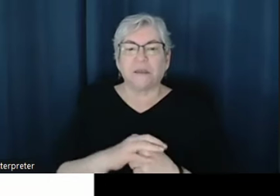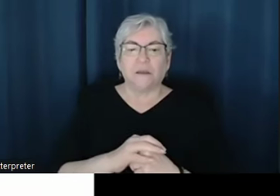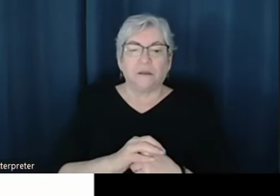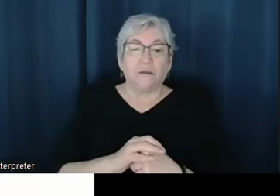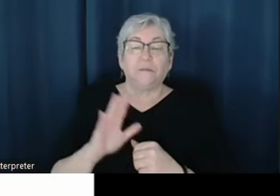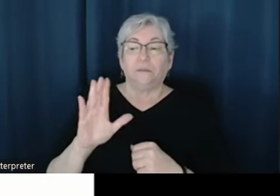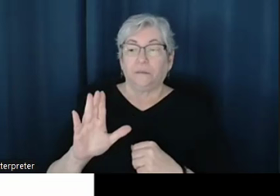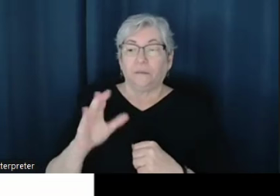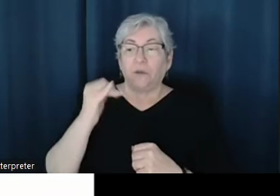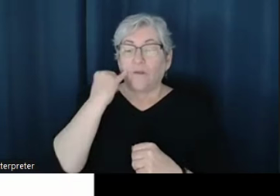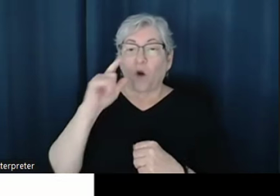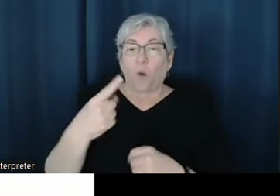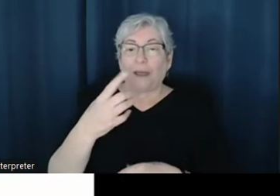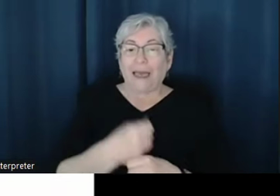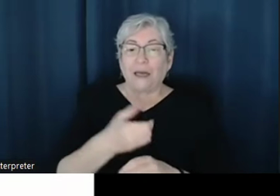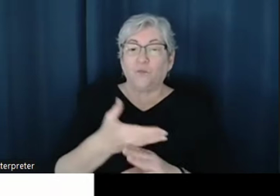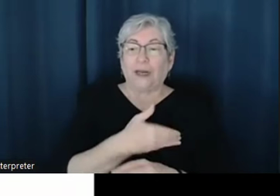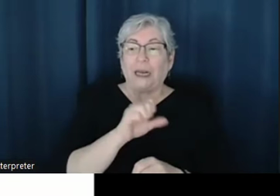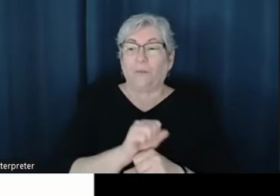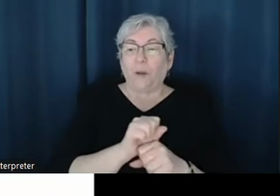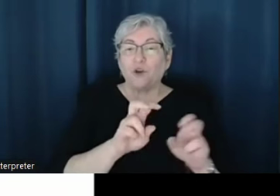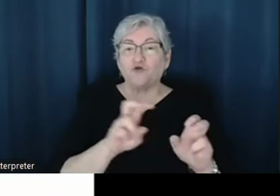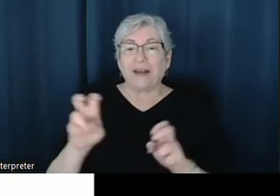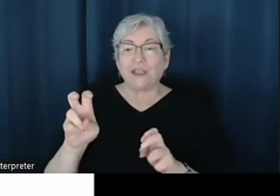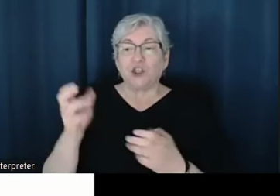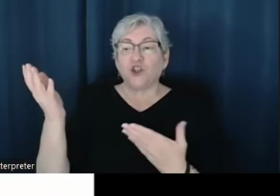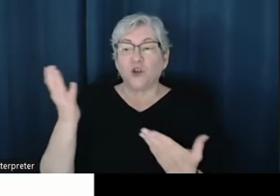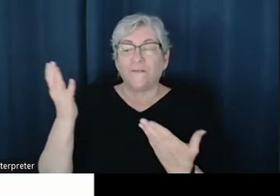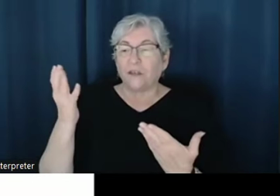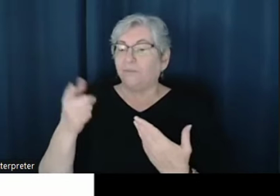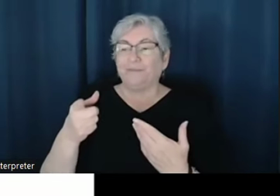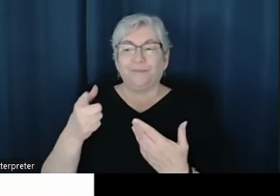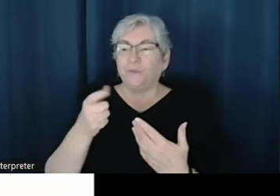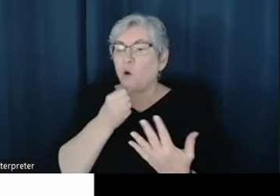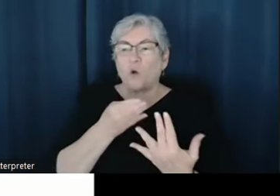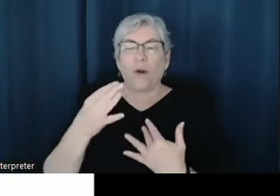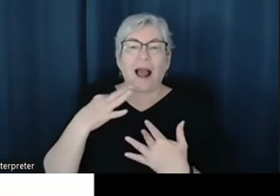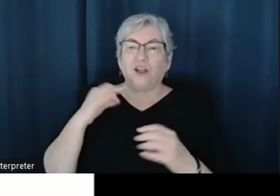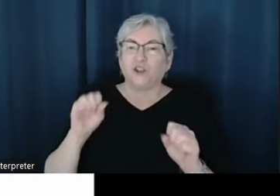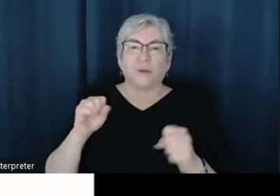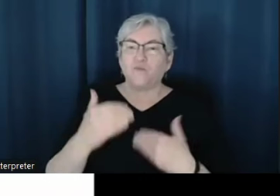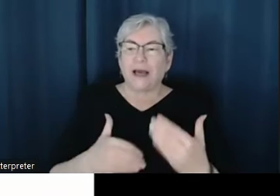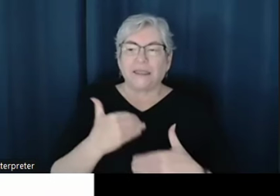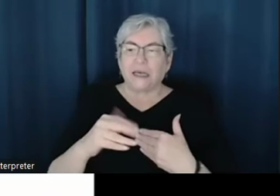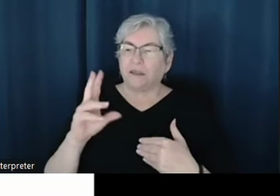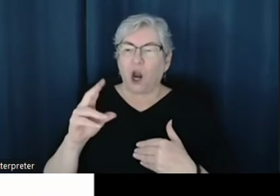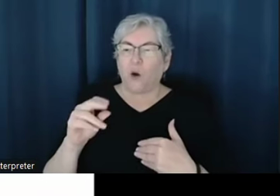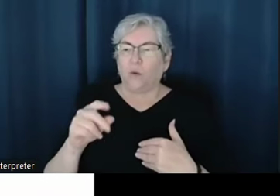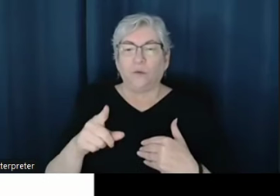First of all, if you're only getting pre-employment transition services, you don't go through the eligibility process. So